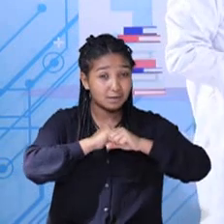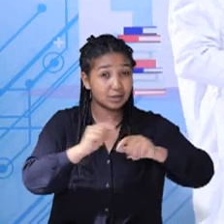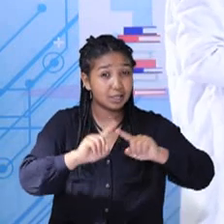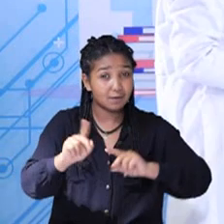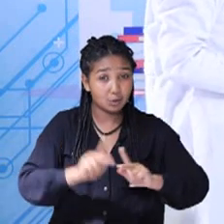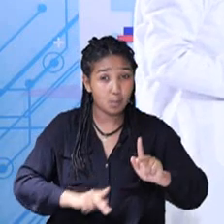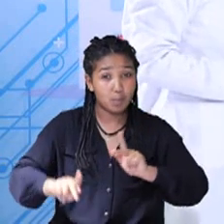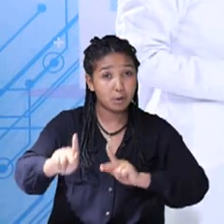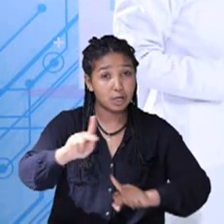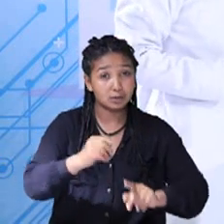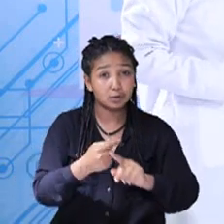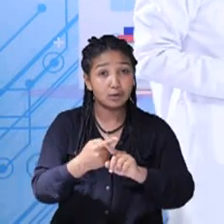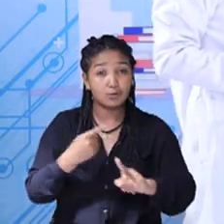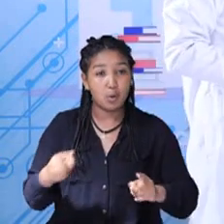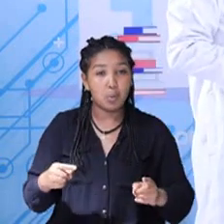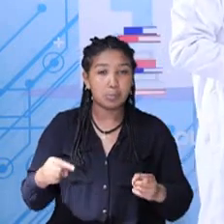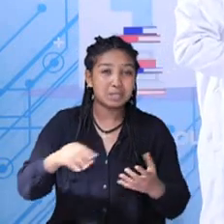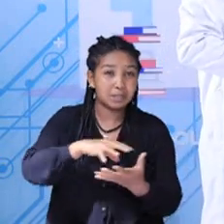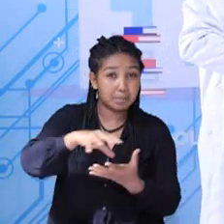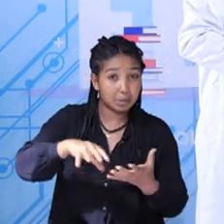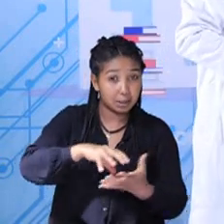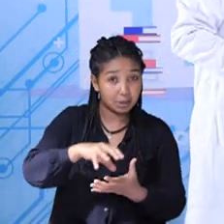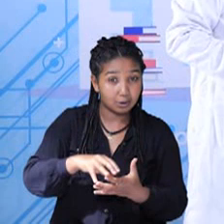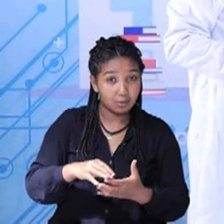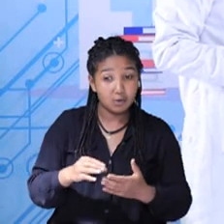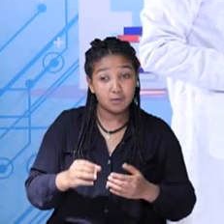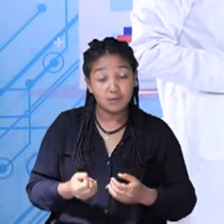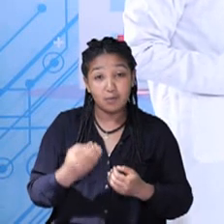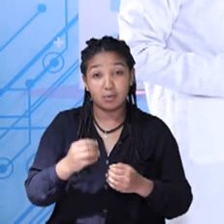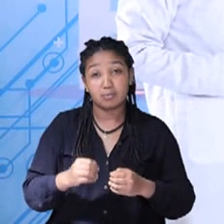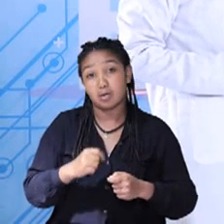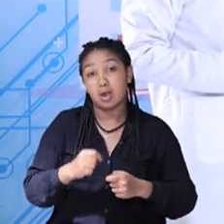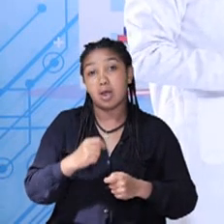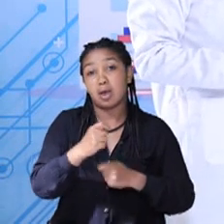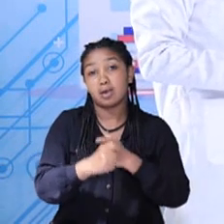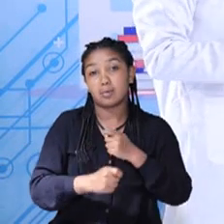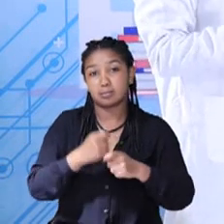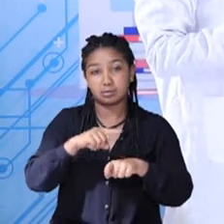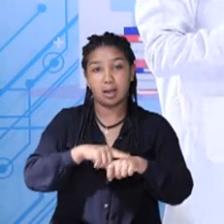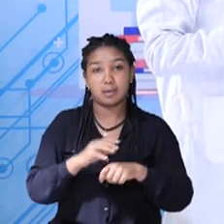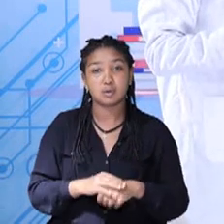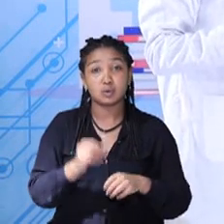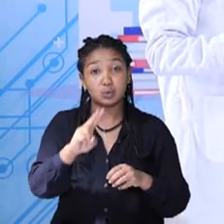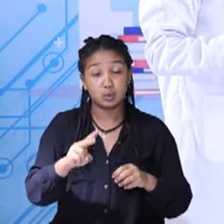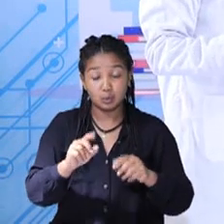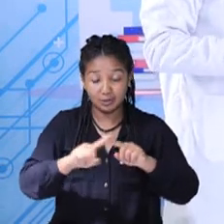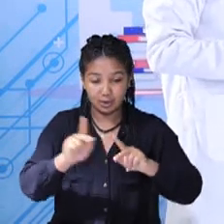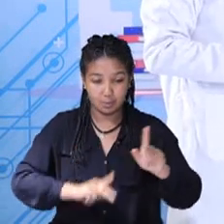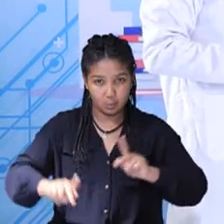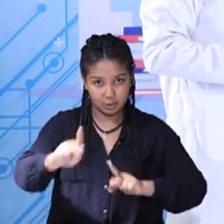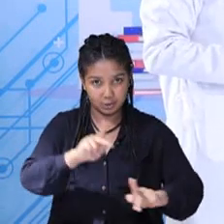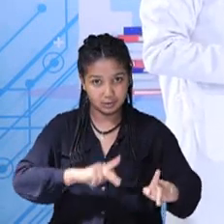different populations from interbreeding for a period of time. If two different